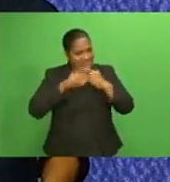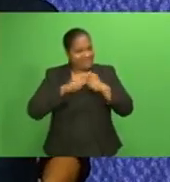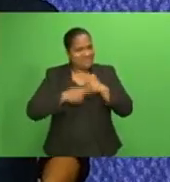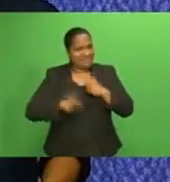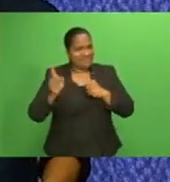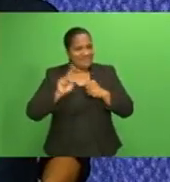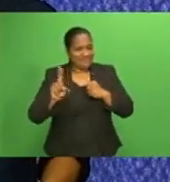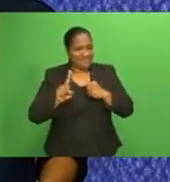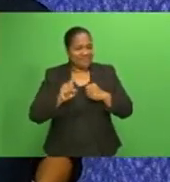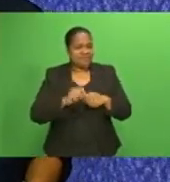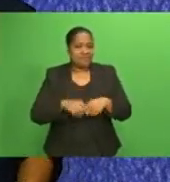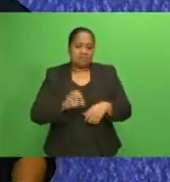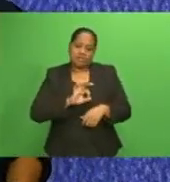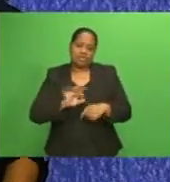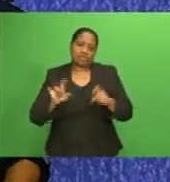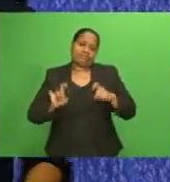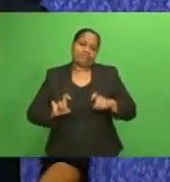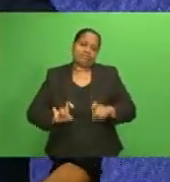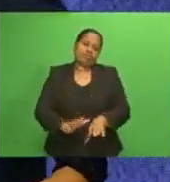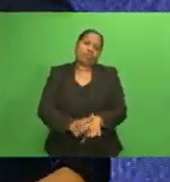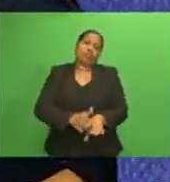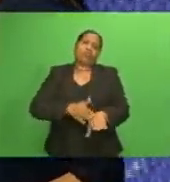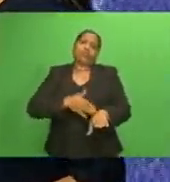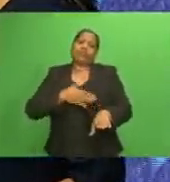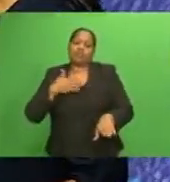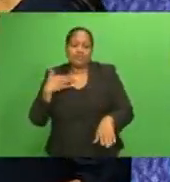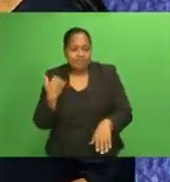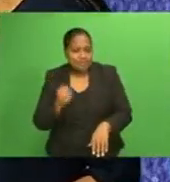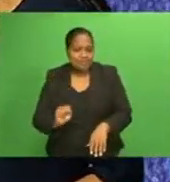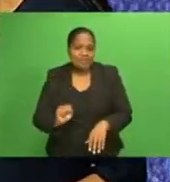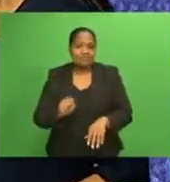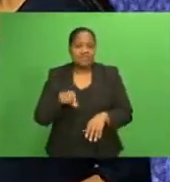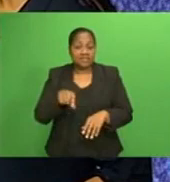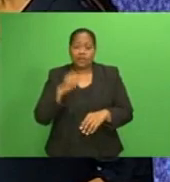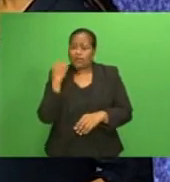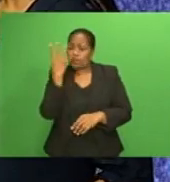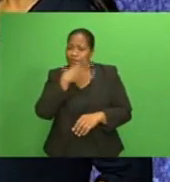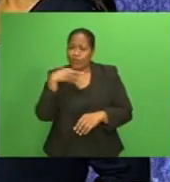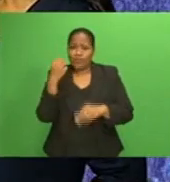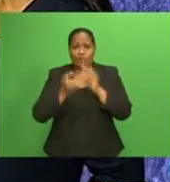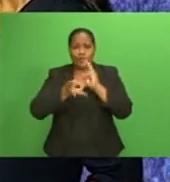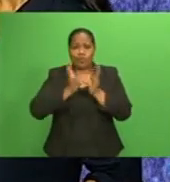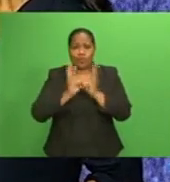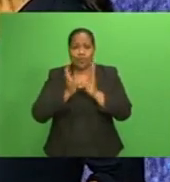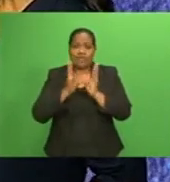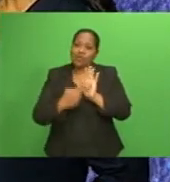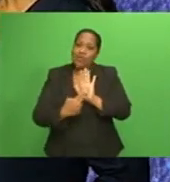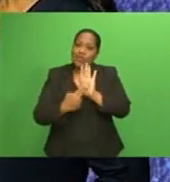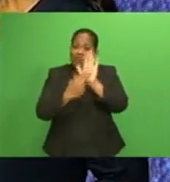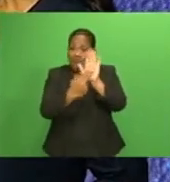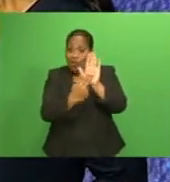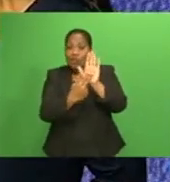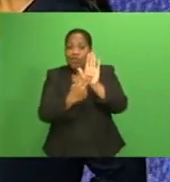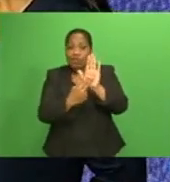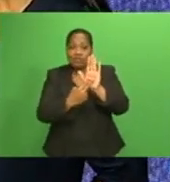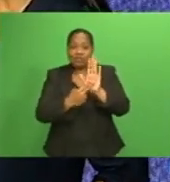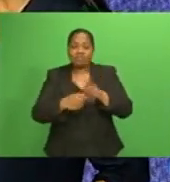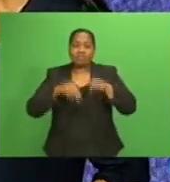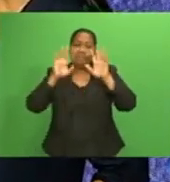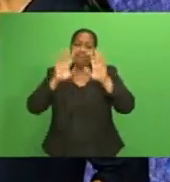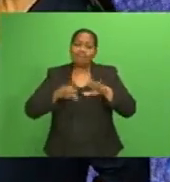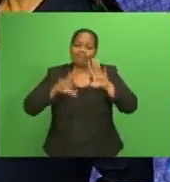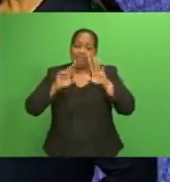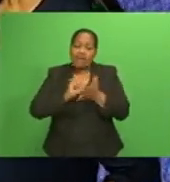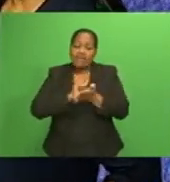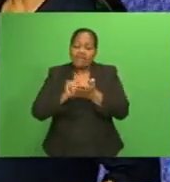won't stick around for long. And up north, beautiful weather scenario for the northerners. The rain will sweep in later tonight.